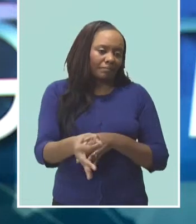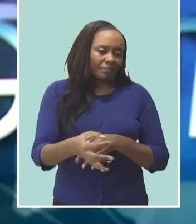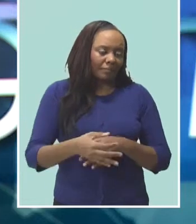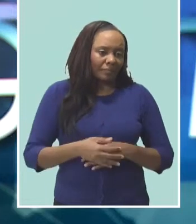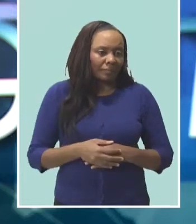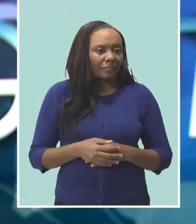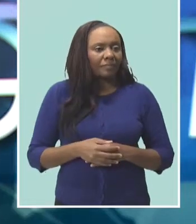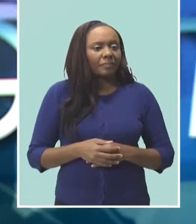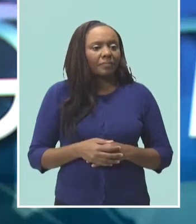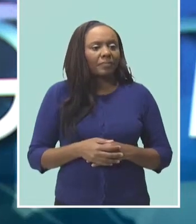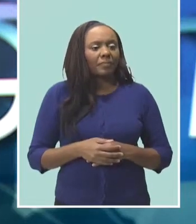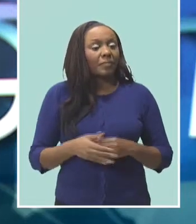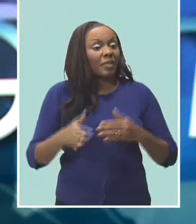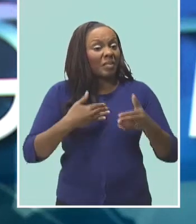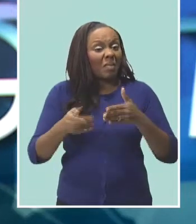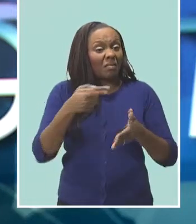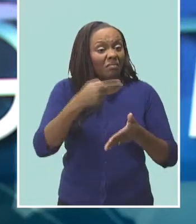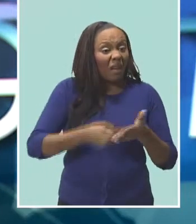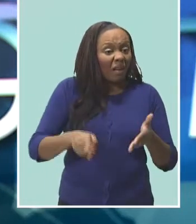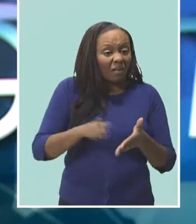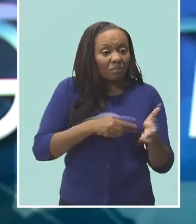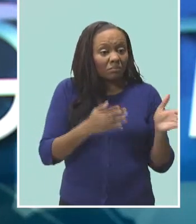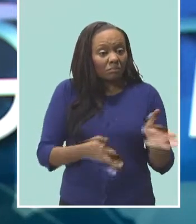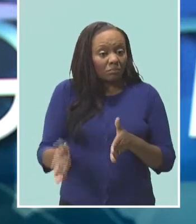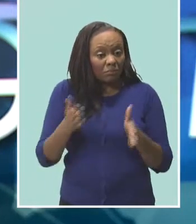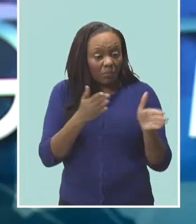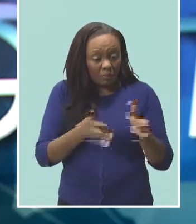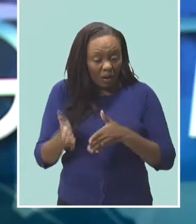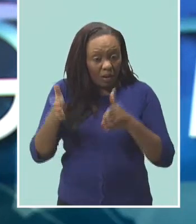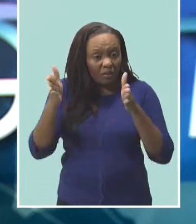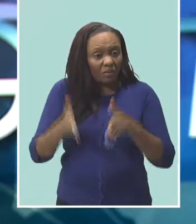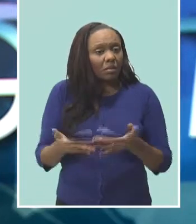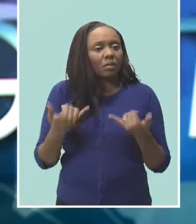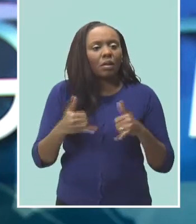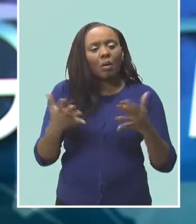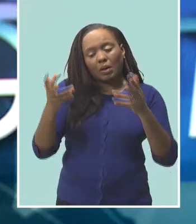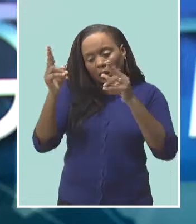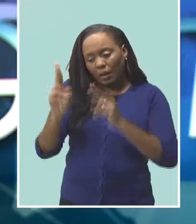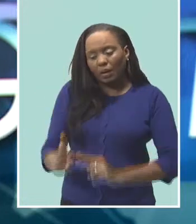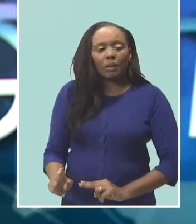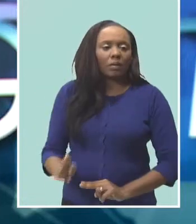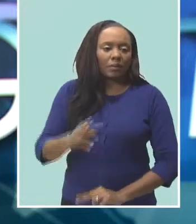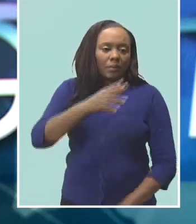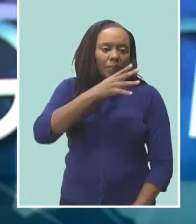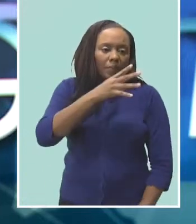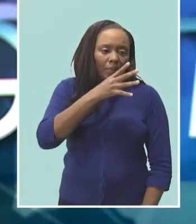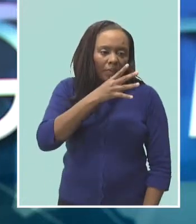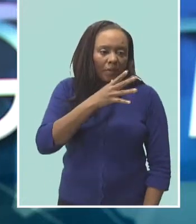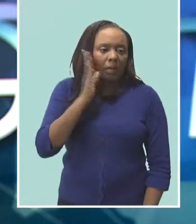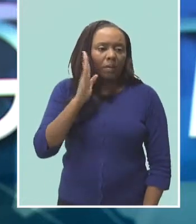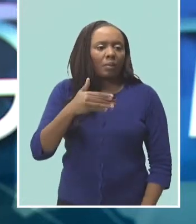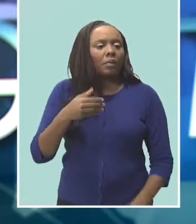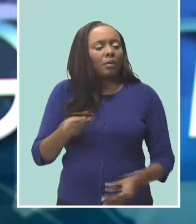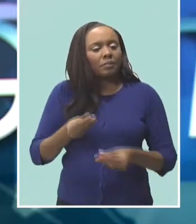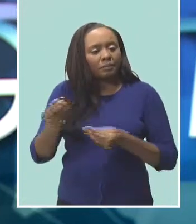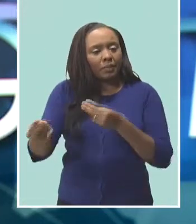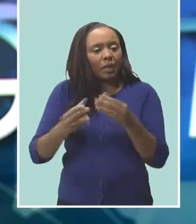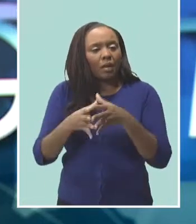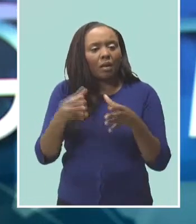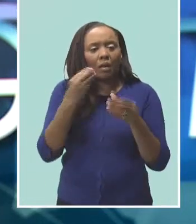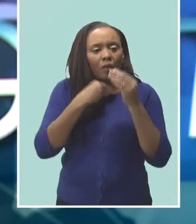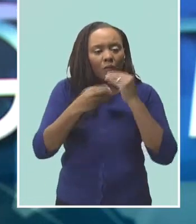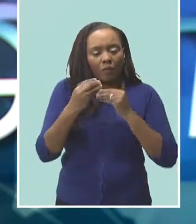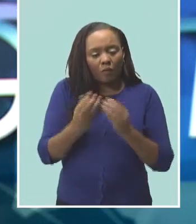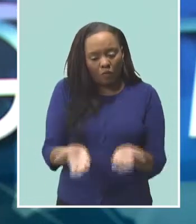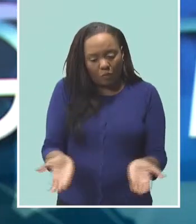Mr. Weeks says despite its cancellation, the organizers still intend to honor the island's hardworking mothers and will give away several food